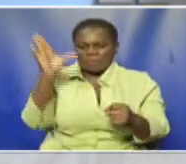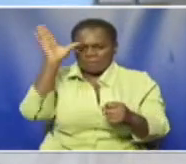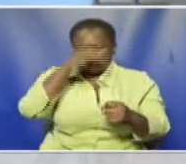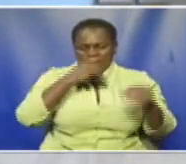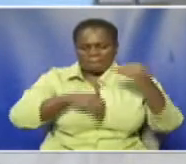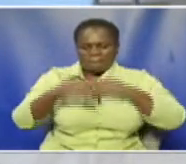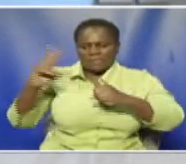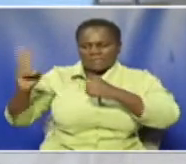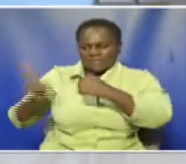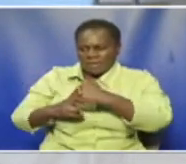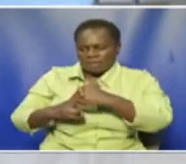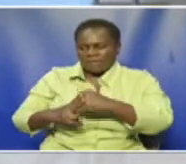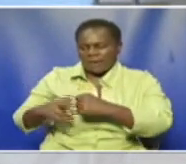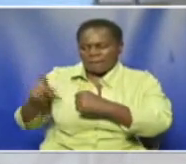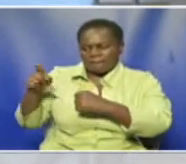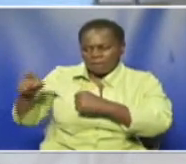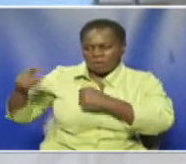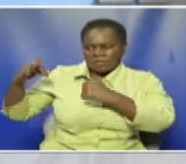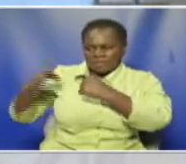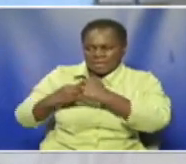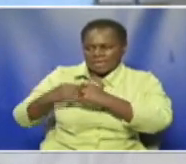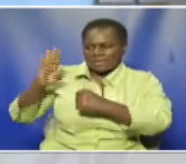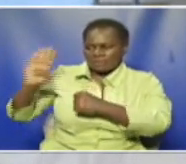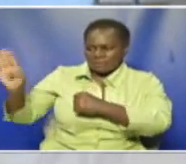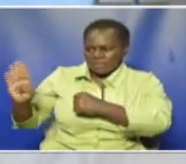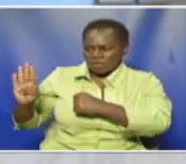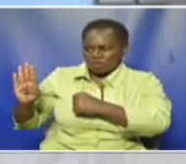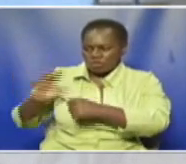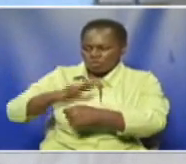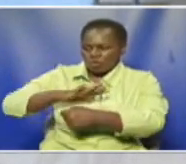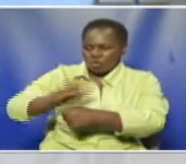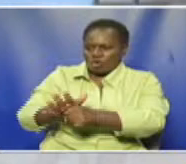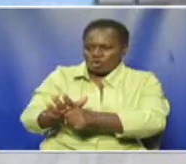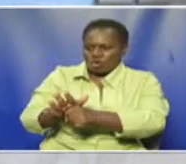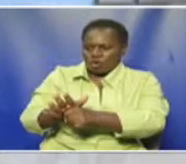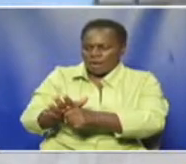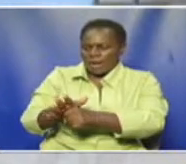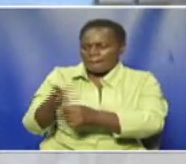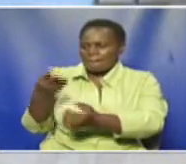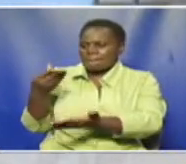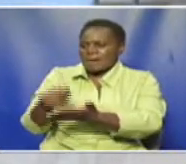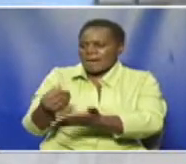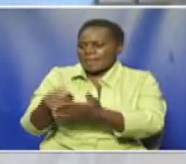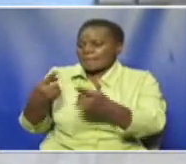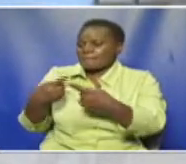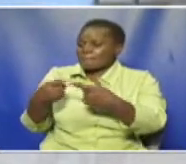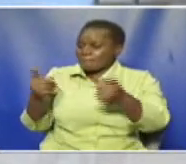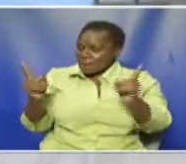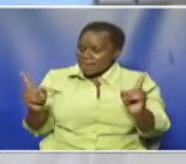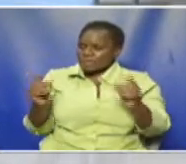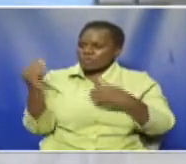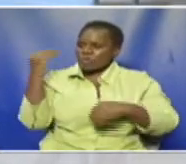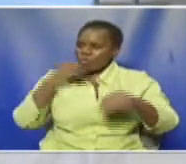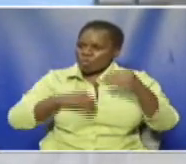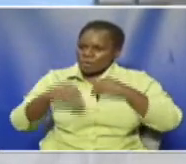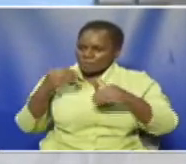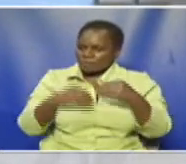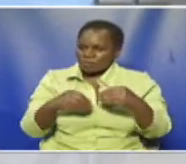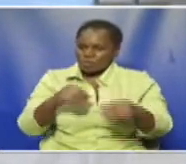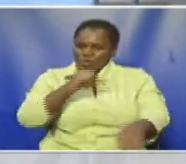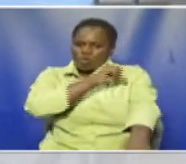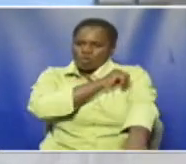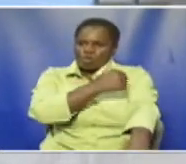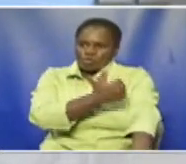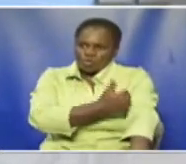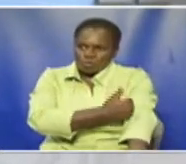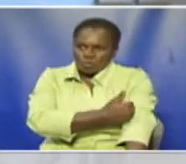of 7.8 billion shillings meant for COVID-19 equipment. Nonetheless, the scandal-tainted authority